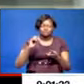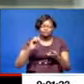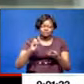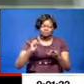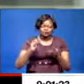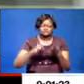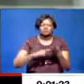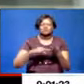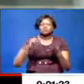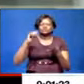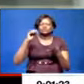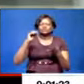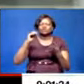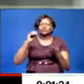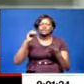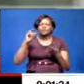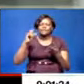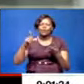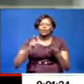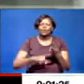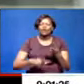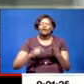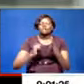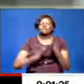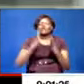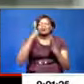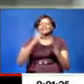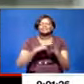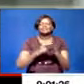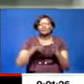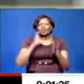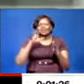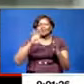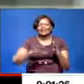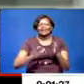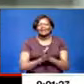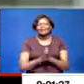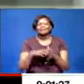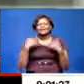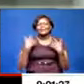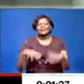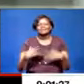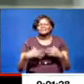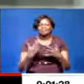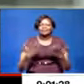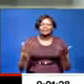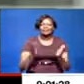spots, forest cover, water bodies, precious metals, and rare earth elements.